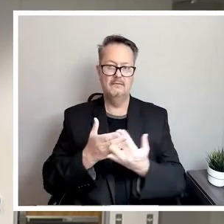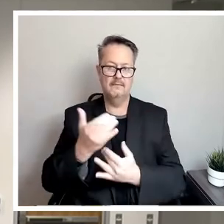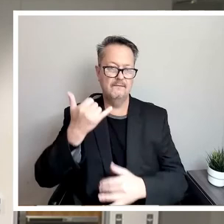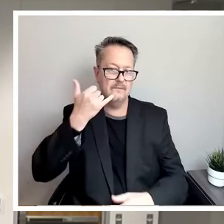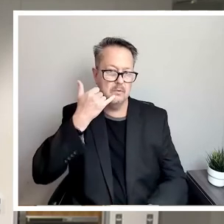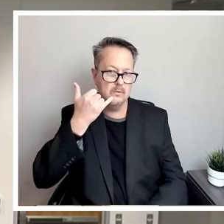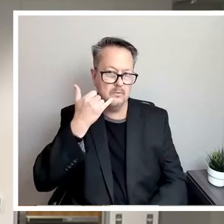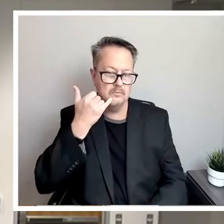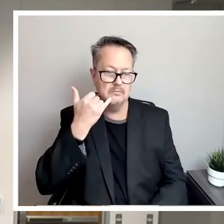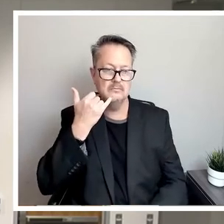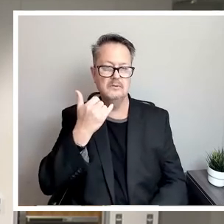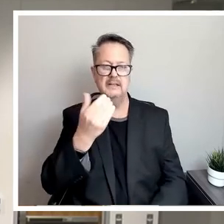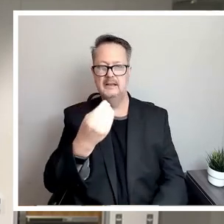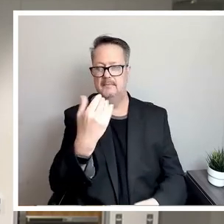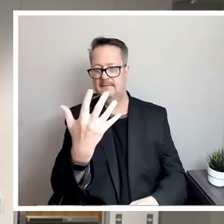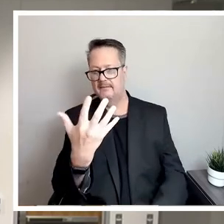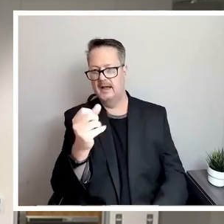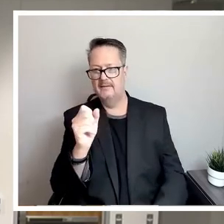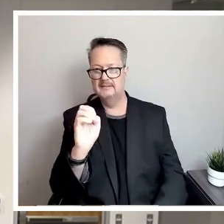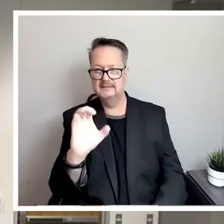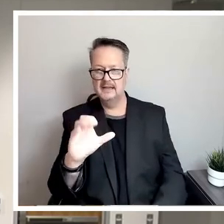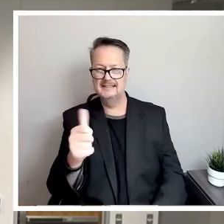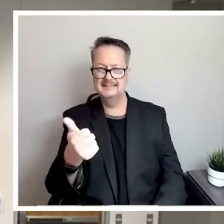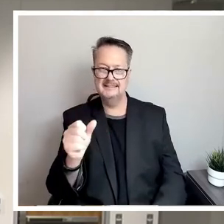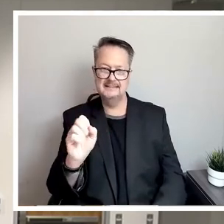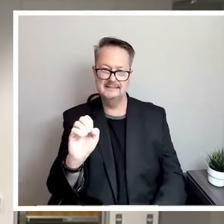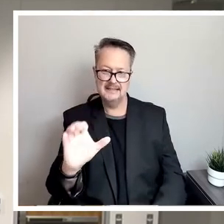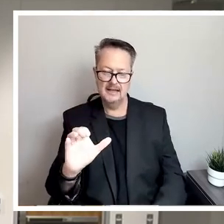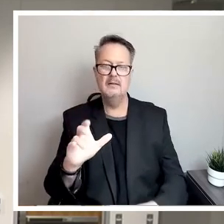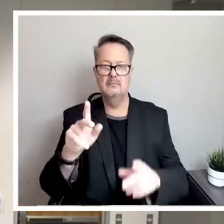give us just about five to 10 seconds, we should be able to take that person live.